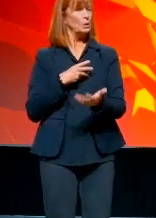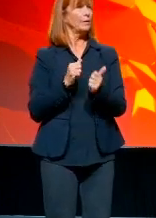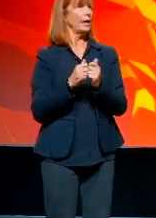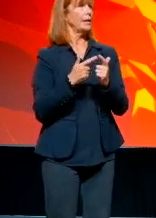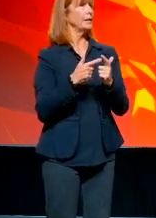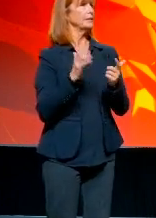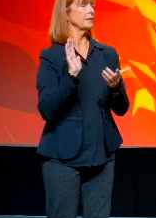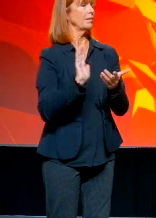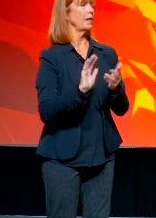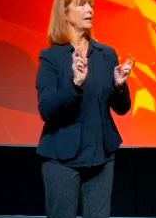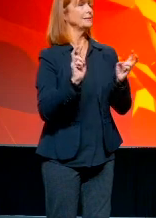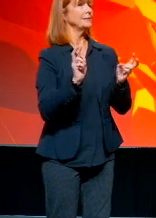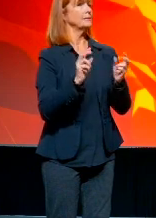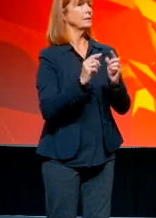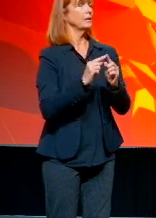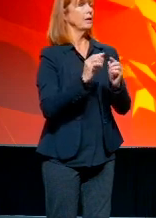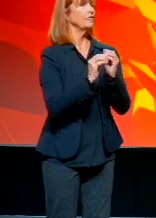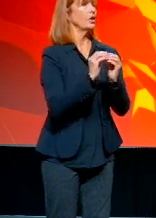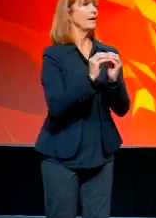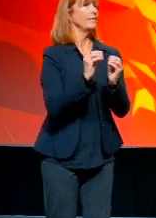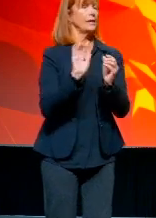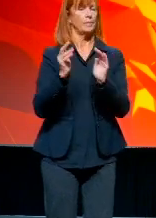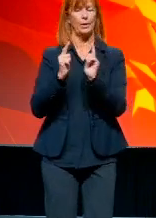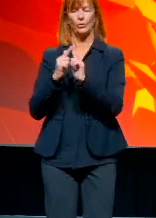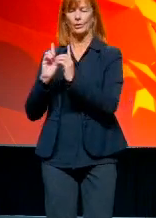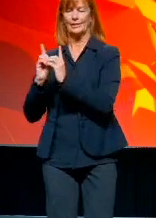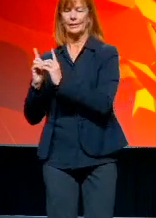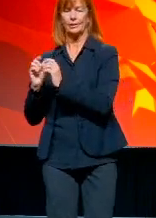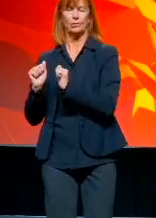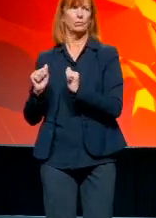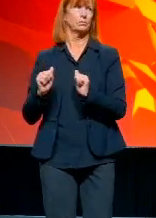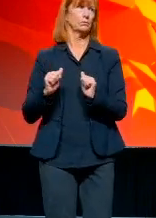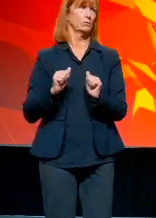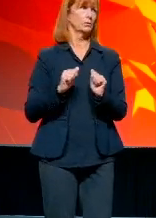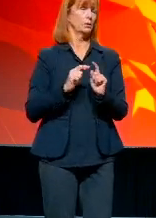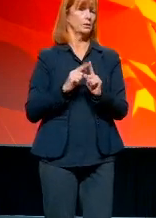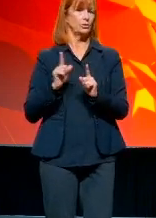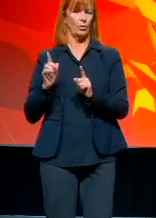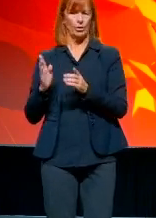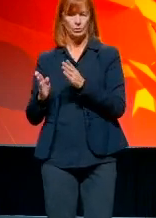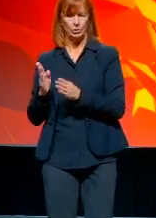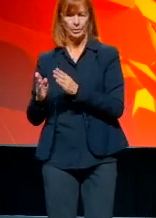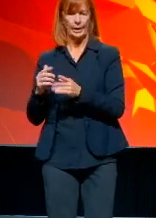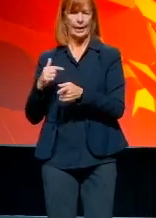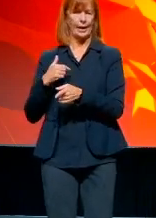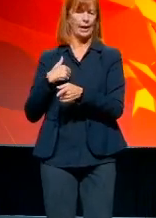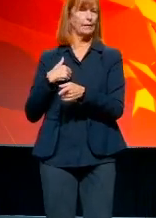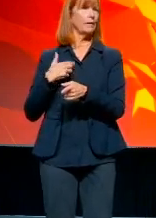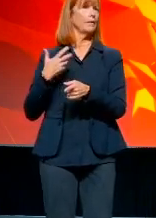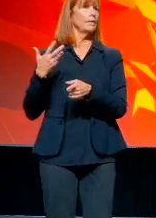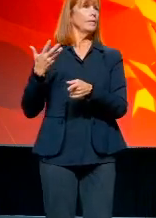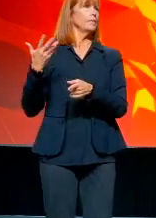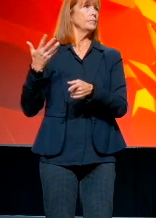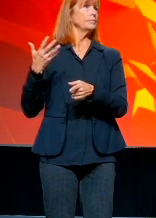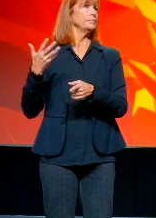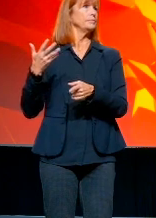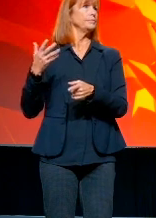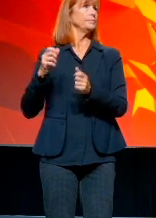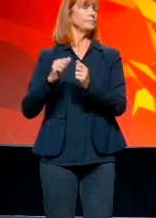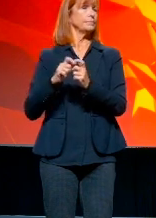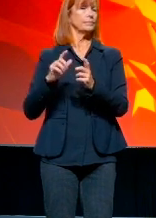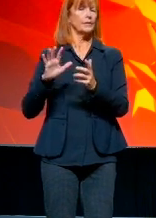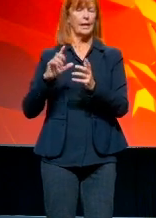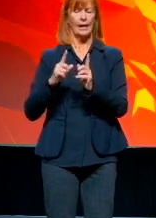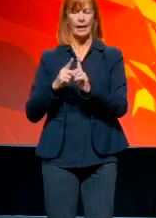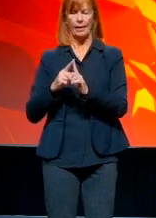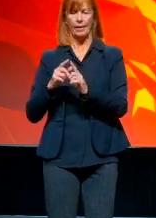right? So and if the humanoid is really kind of like a 50 kilo, 100 kilo heavy, if you fall to the human, it's going to be